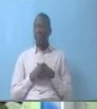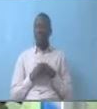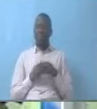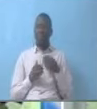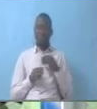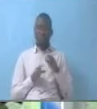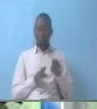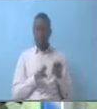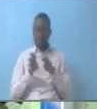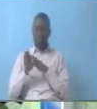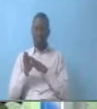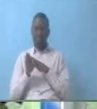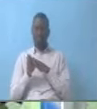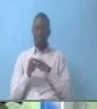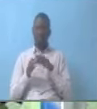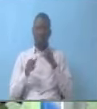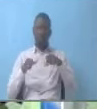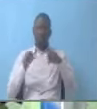November